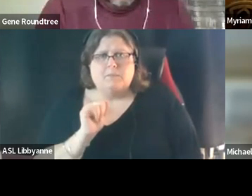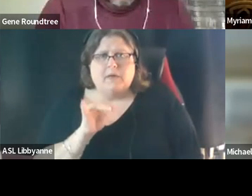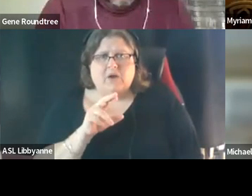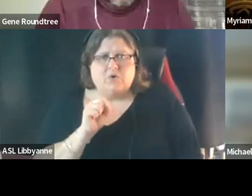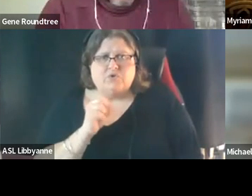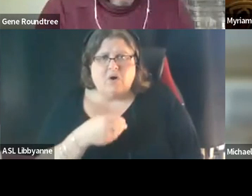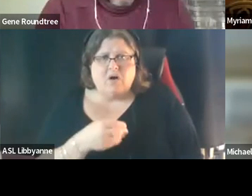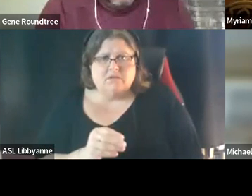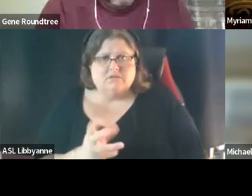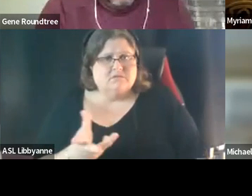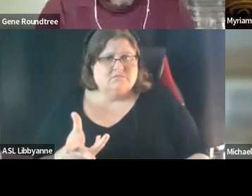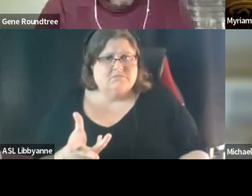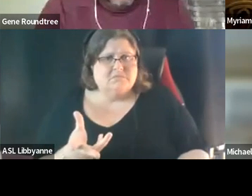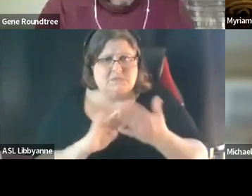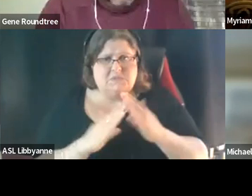budget?